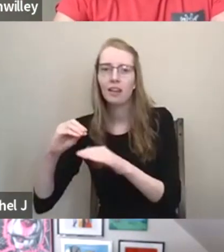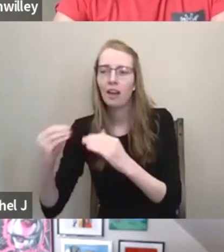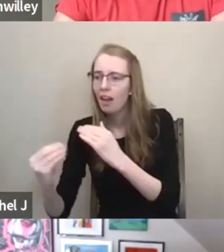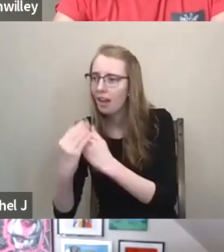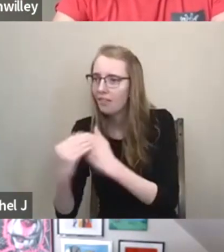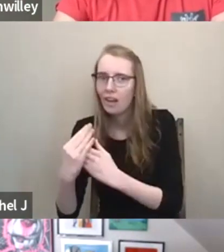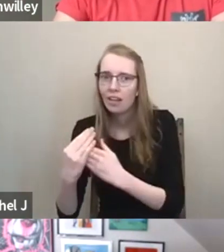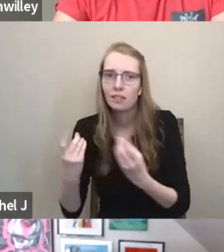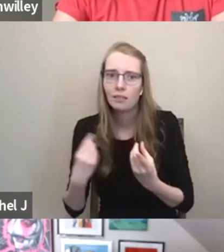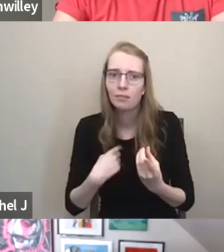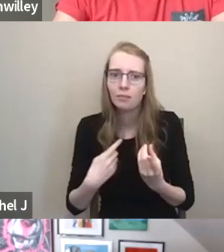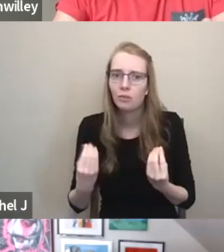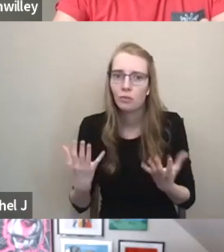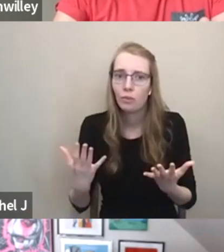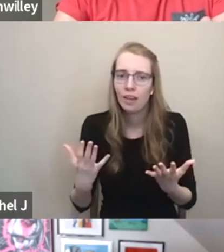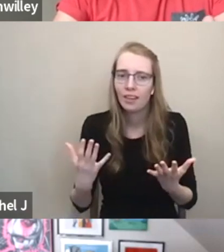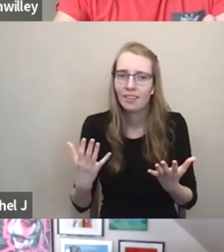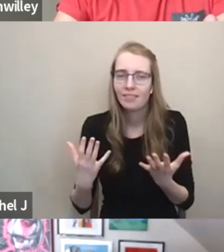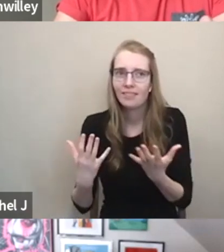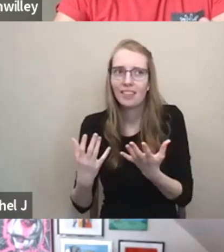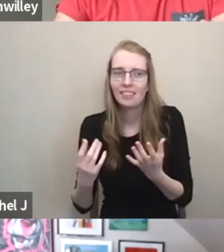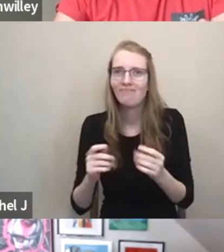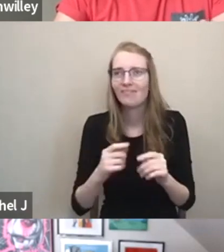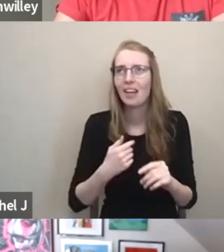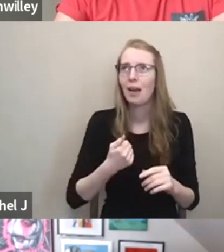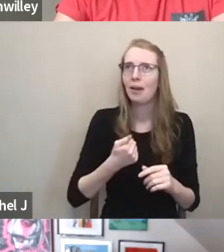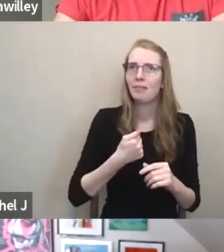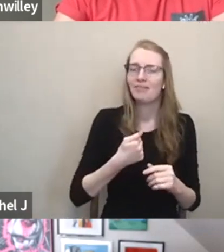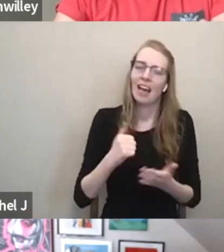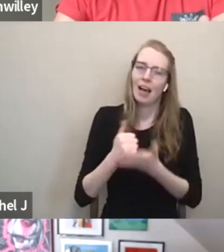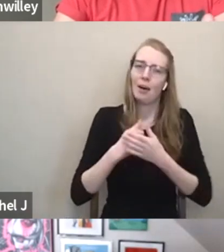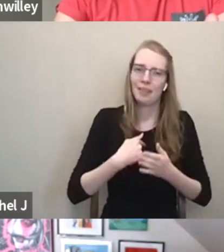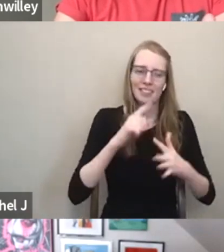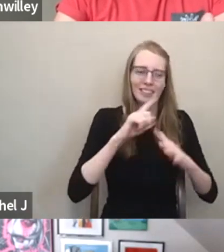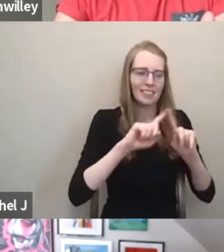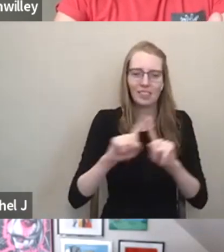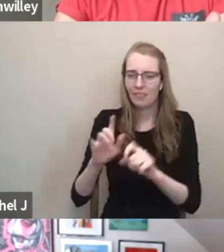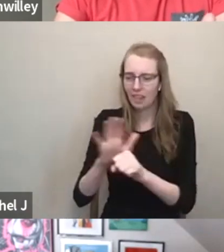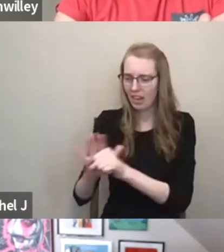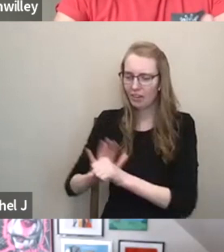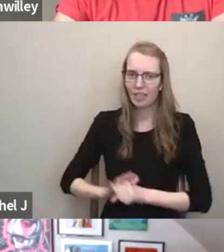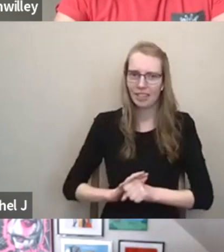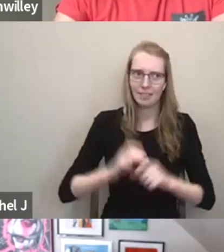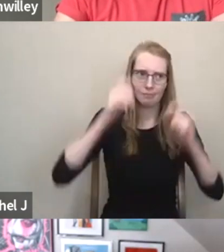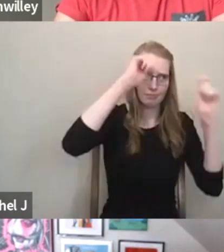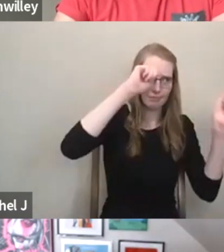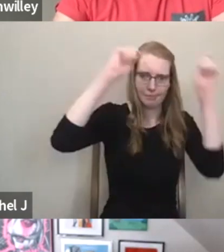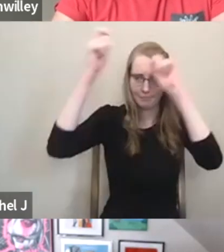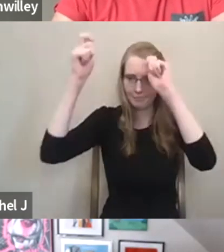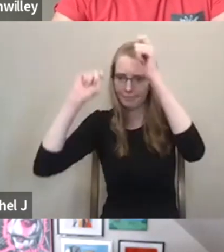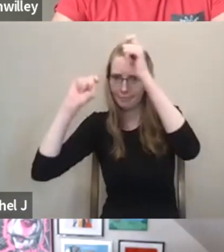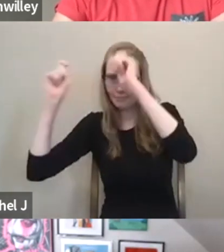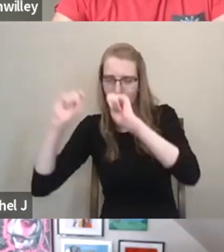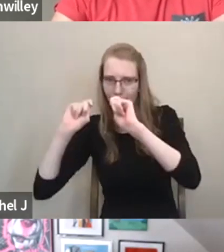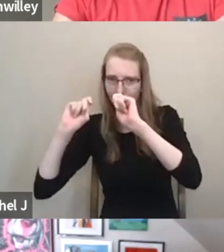long term and in all of the hats that I wear, and that it came from Brian Quirt, who's an